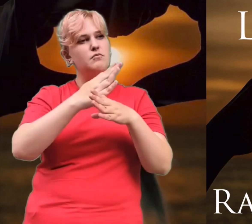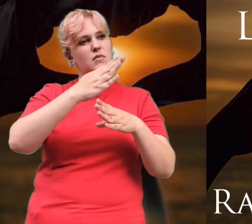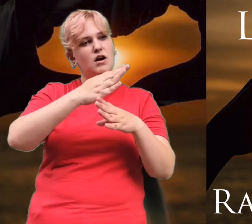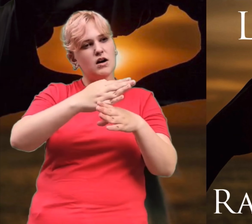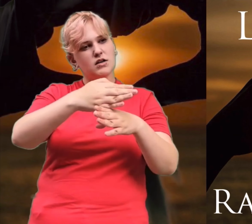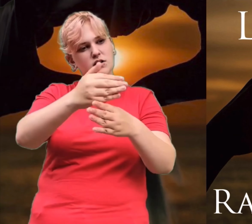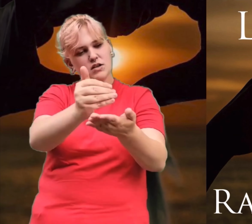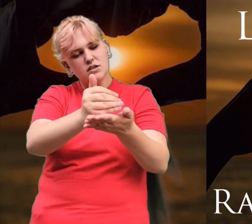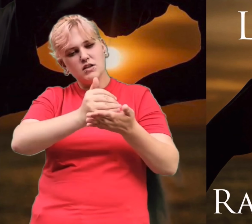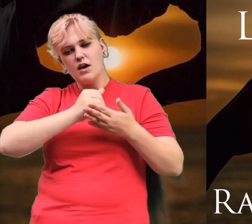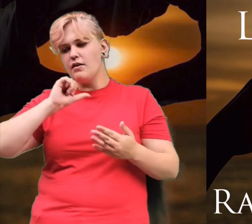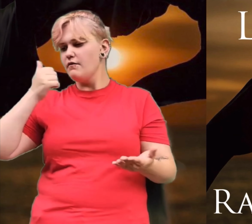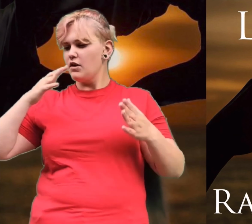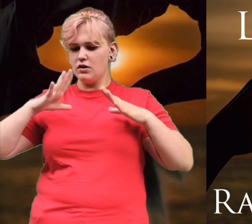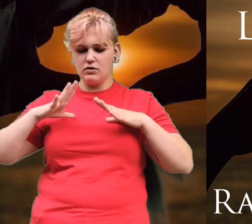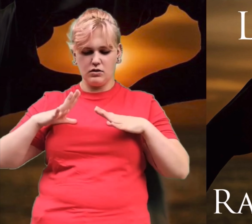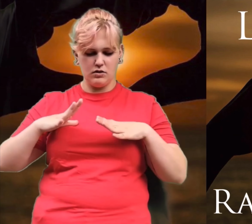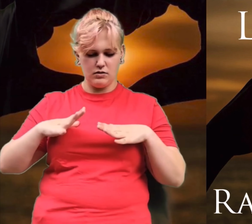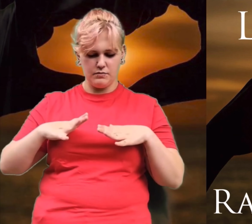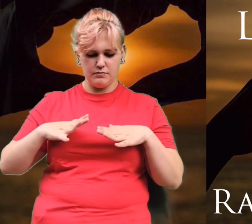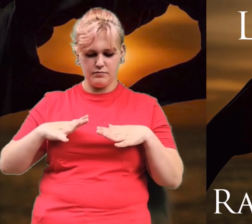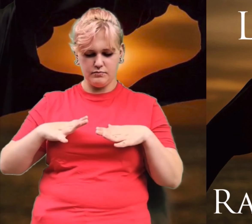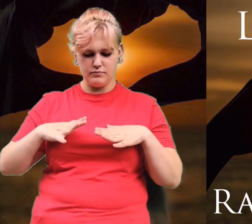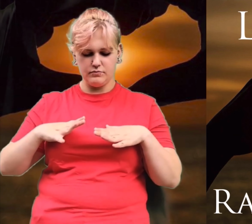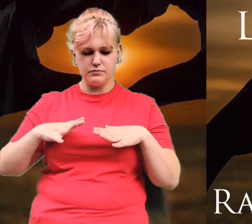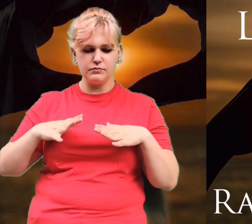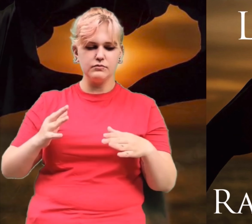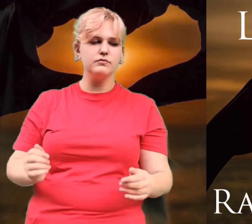mind safe and calm,